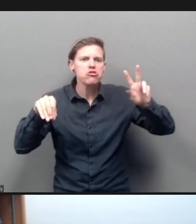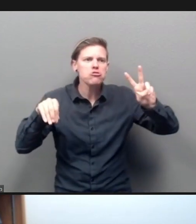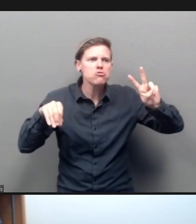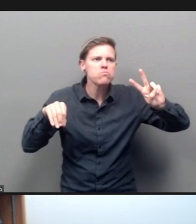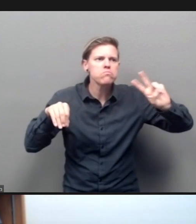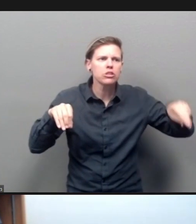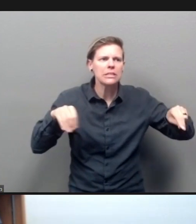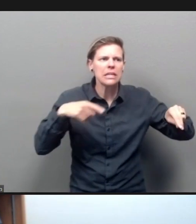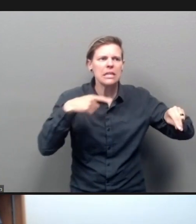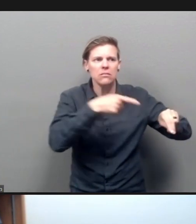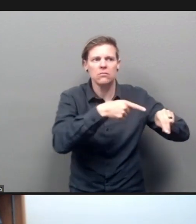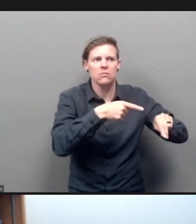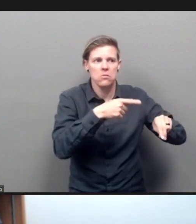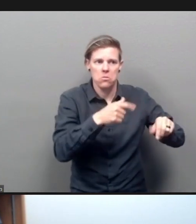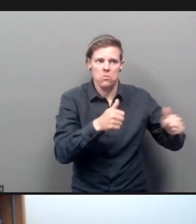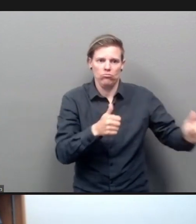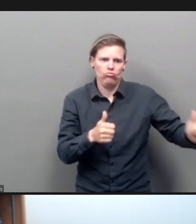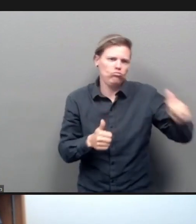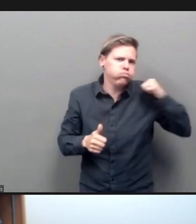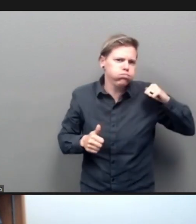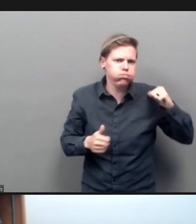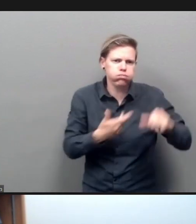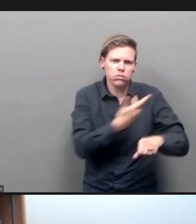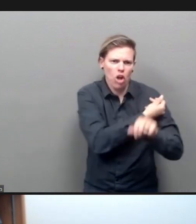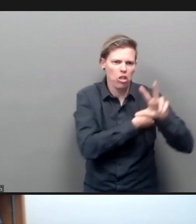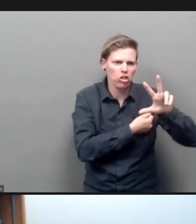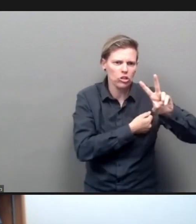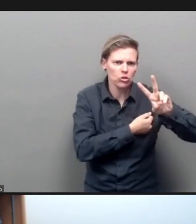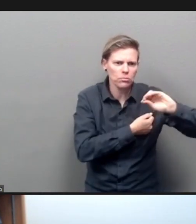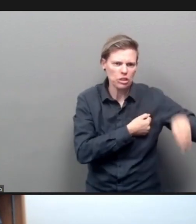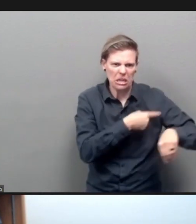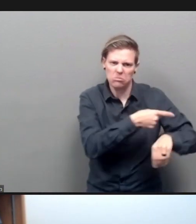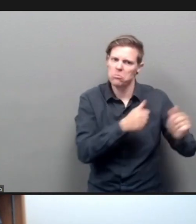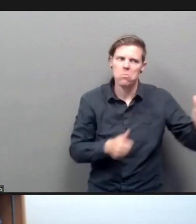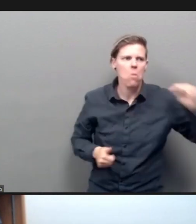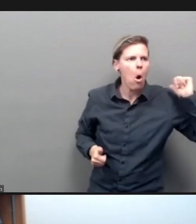you do to them. And, we don't have a lot we can do to them.